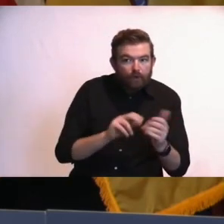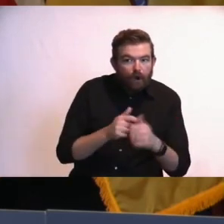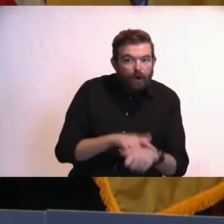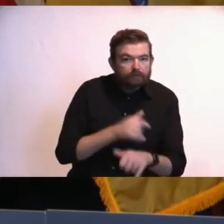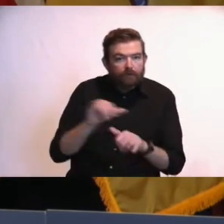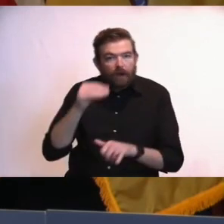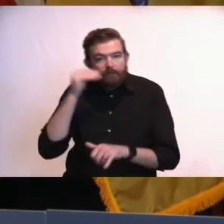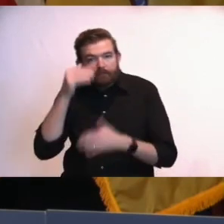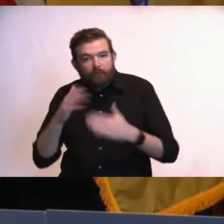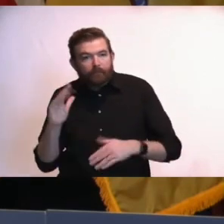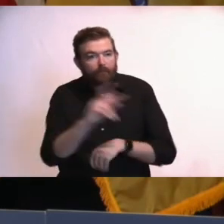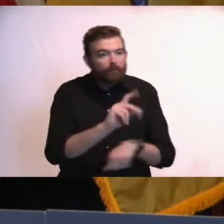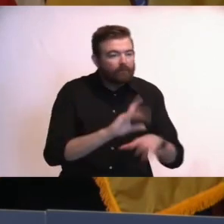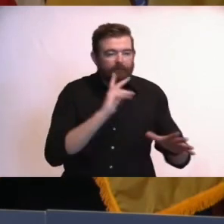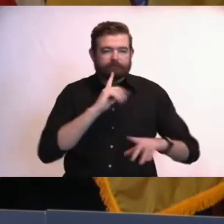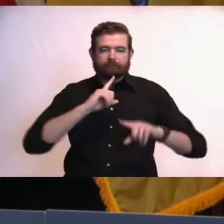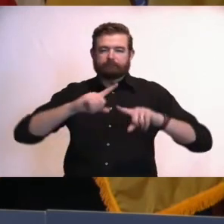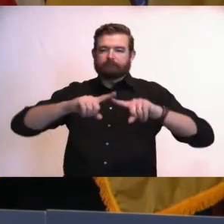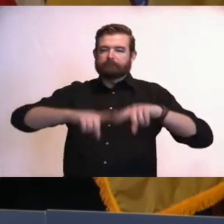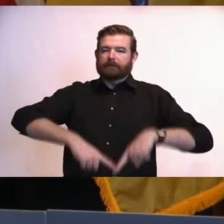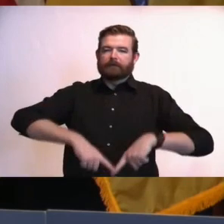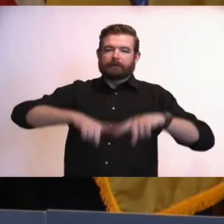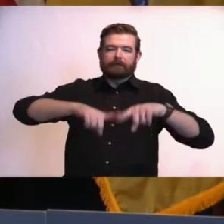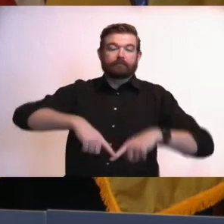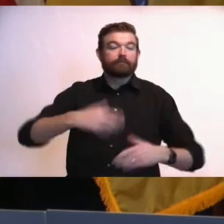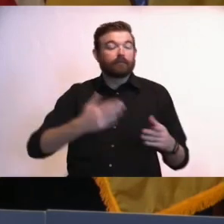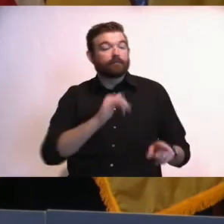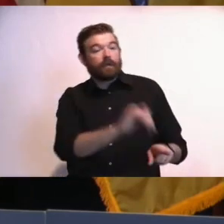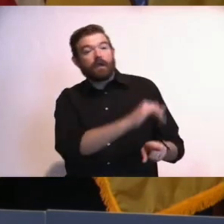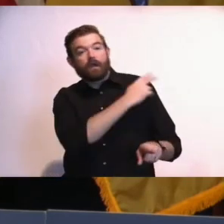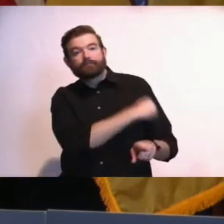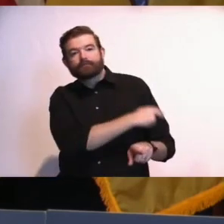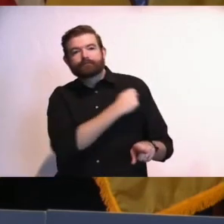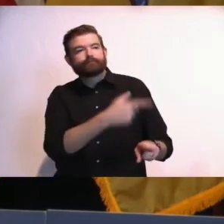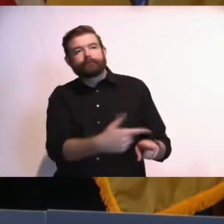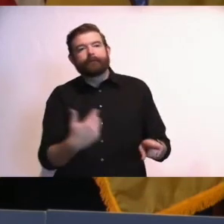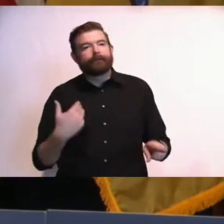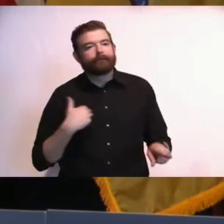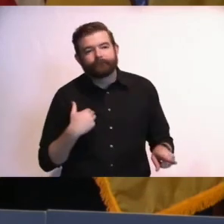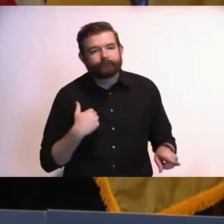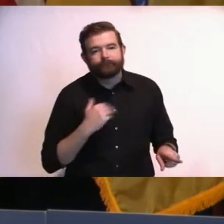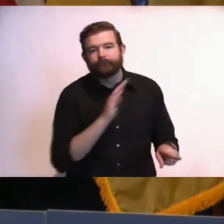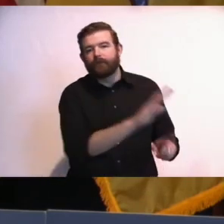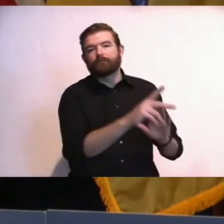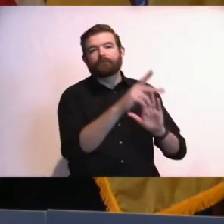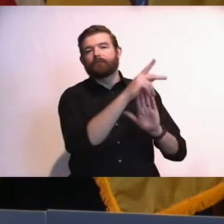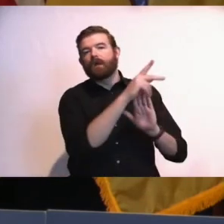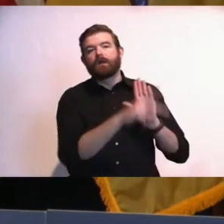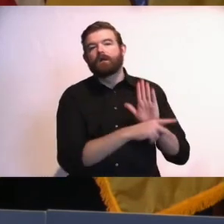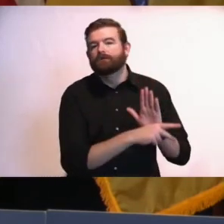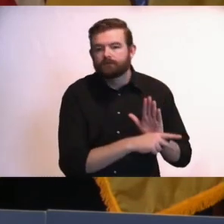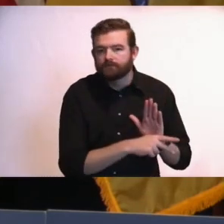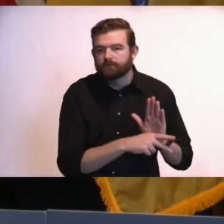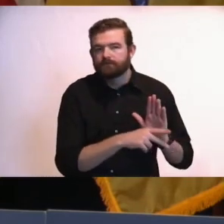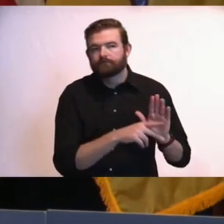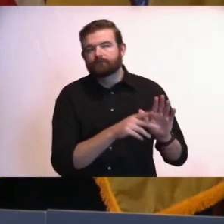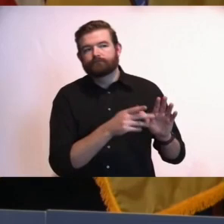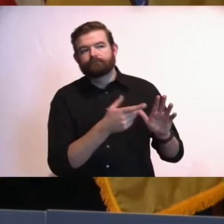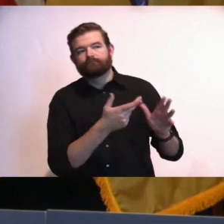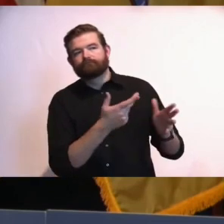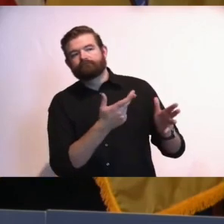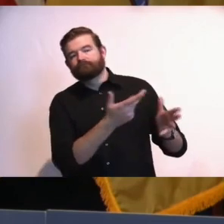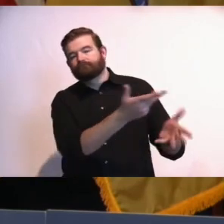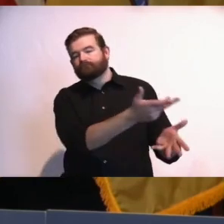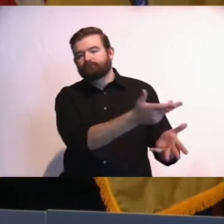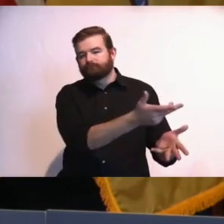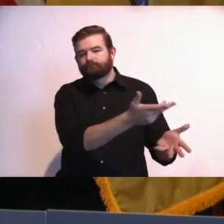status the facility might be in. Like, there's conventional contingency and crisis status that, certainly will